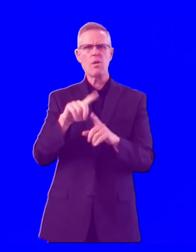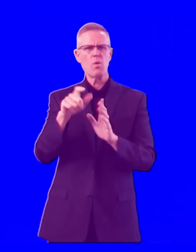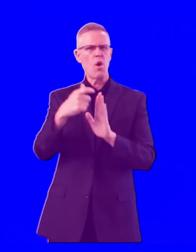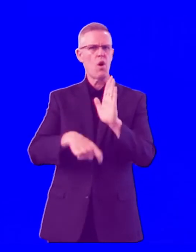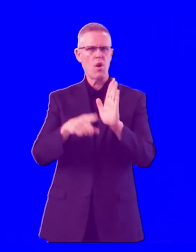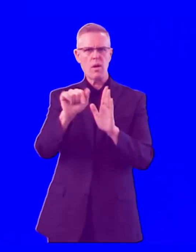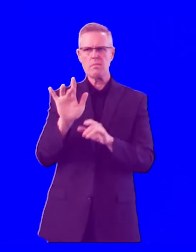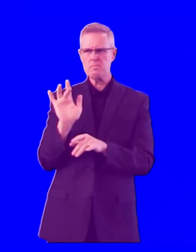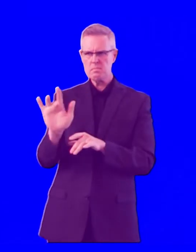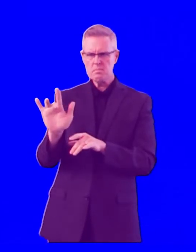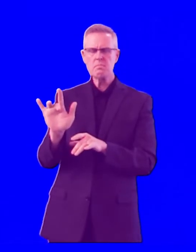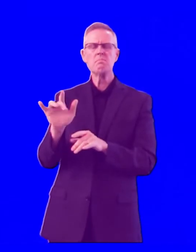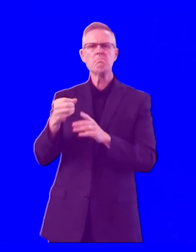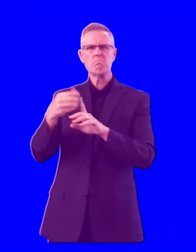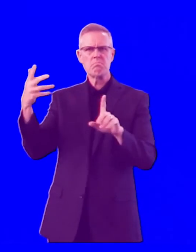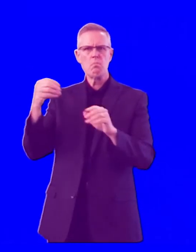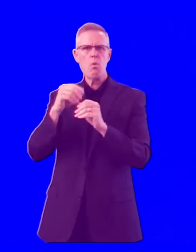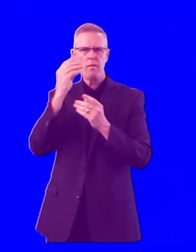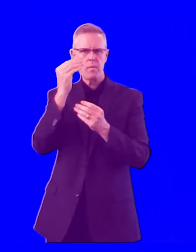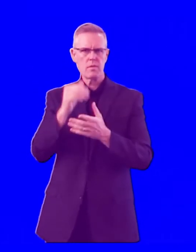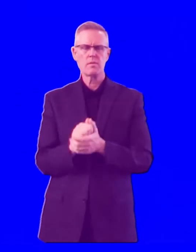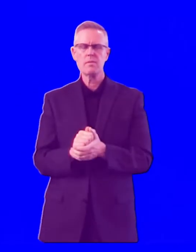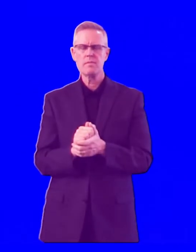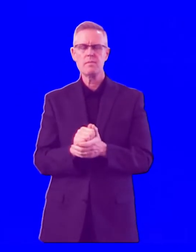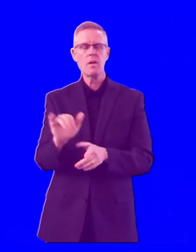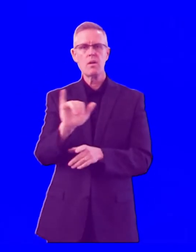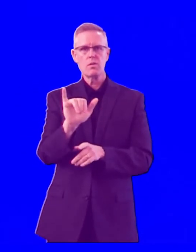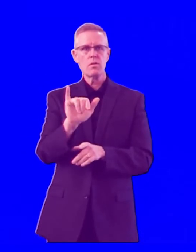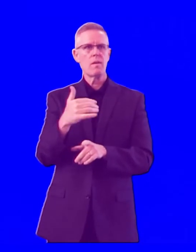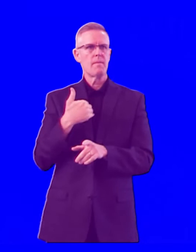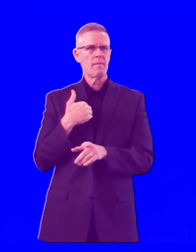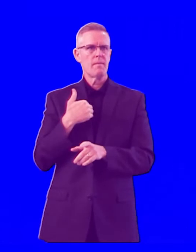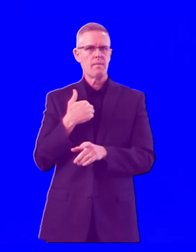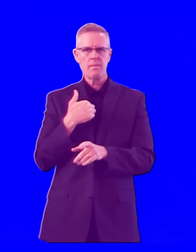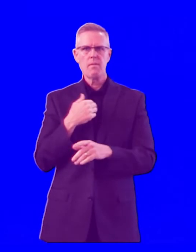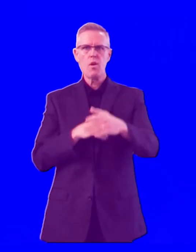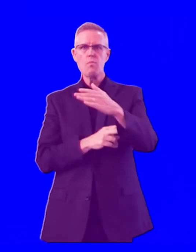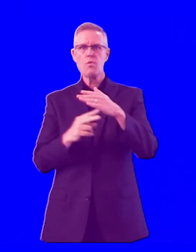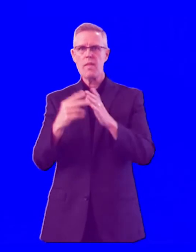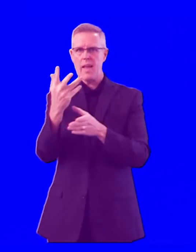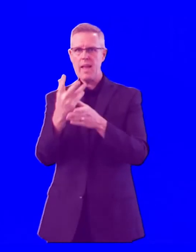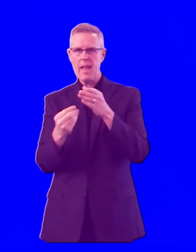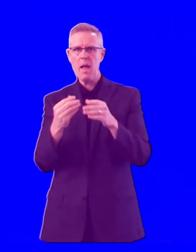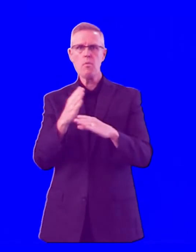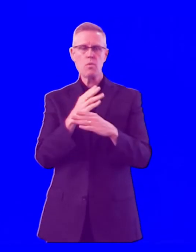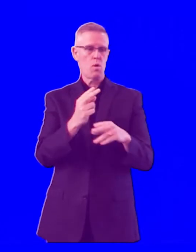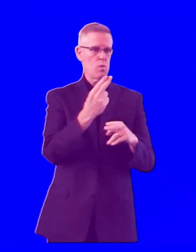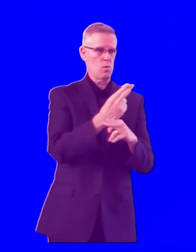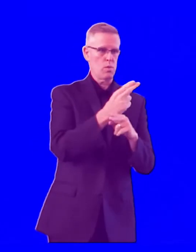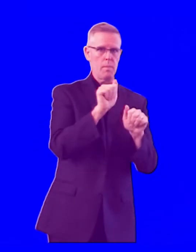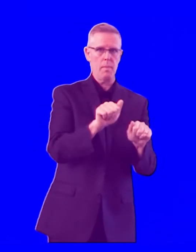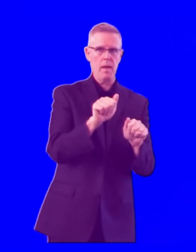article so you can get more information about it. Furthermore, we have bridging the gap between usability and